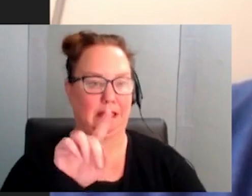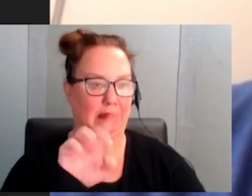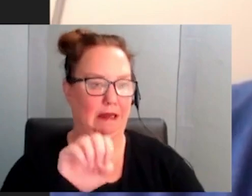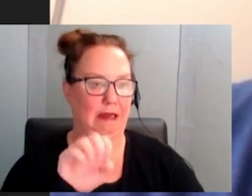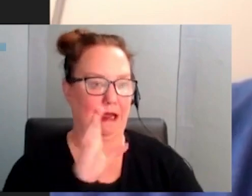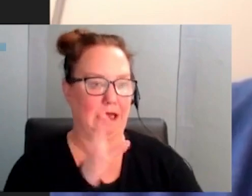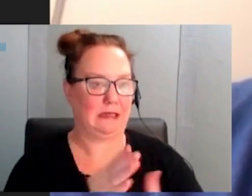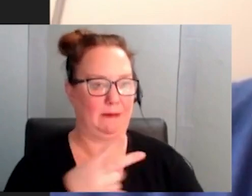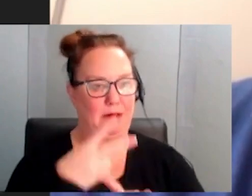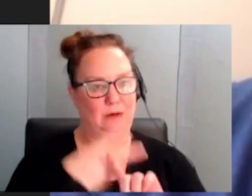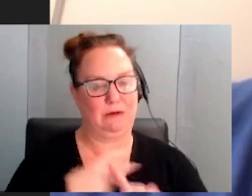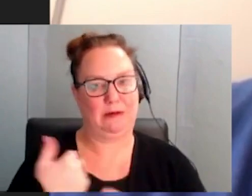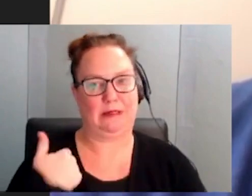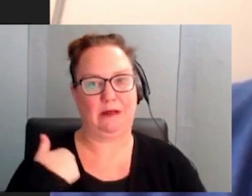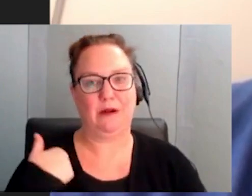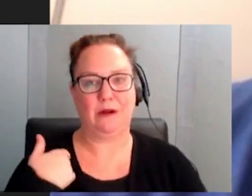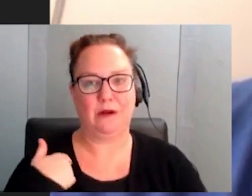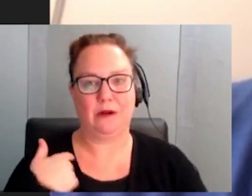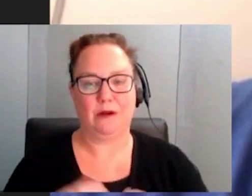2 months ago, and